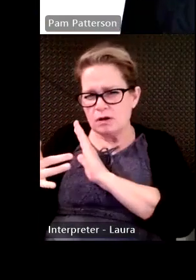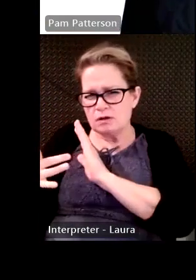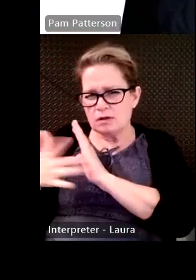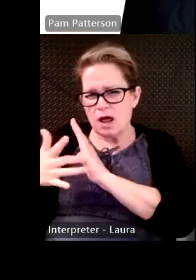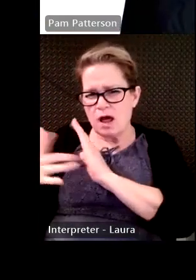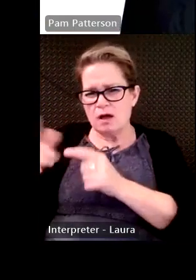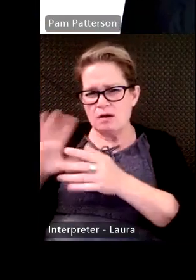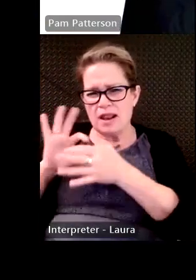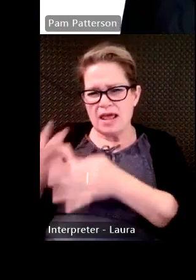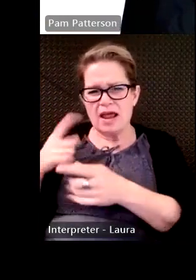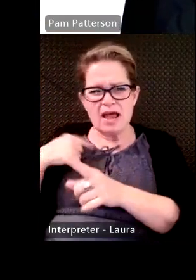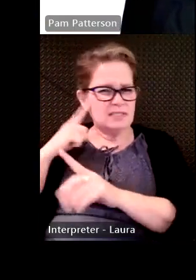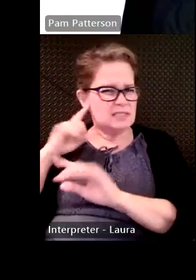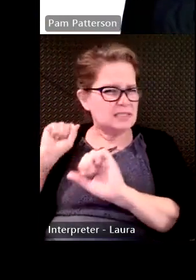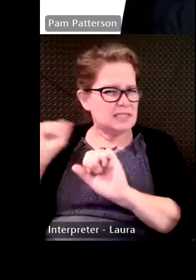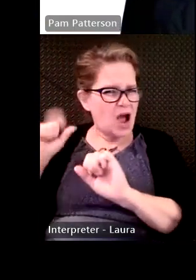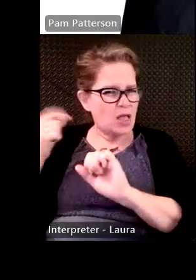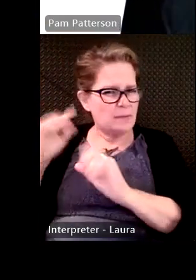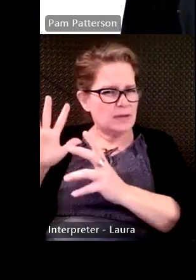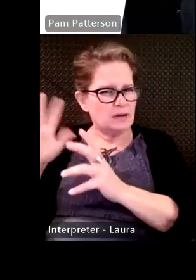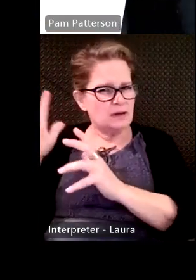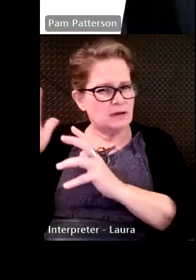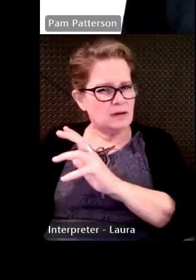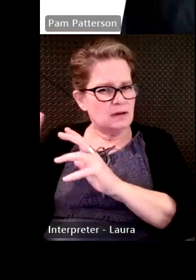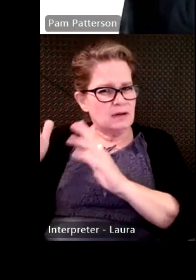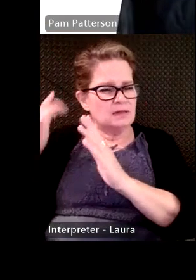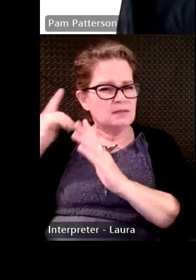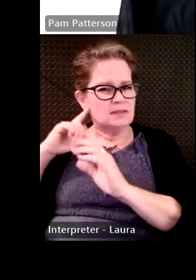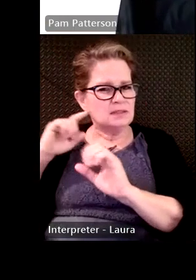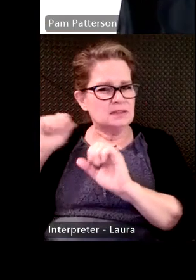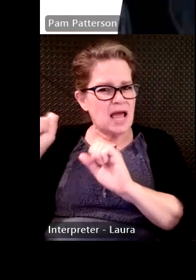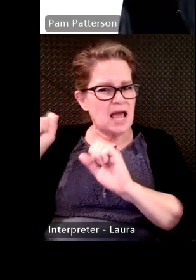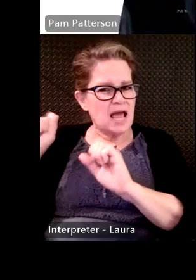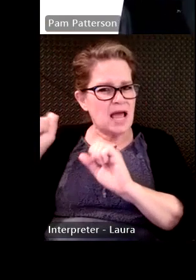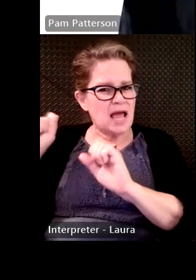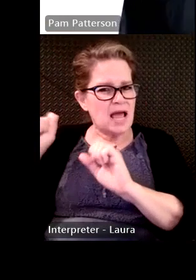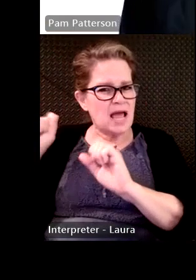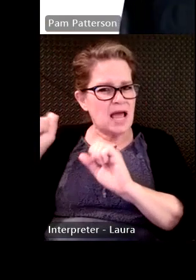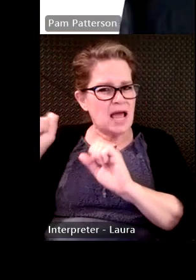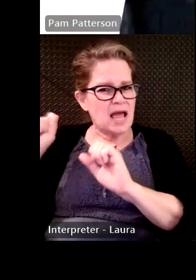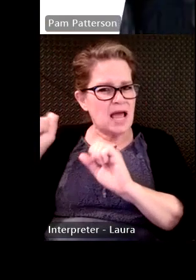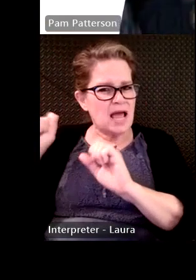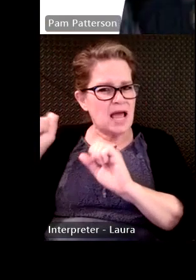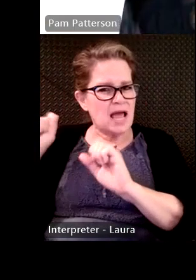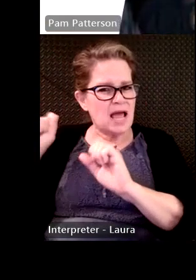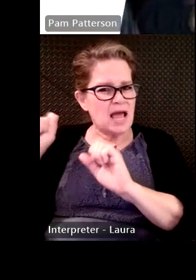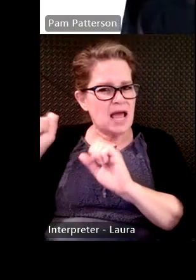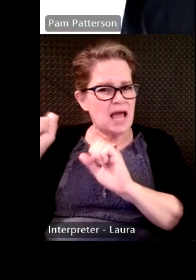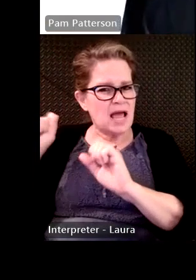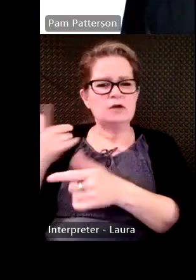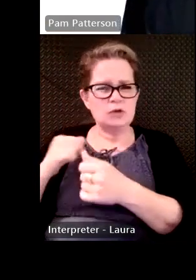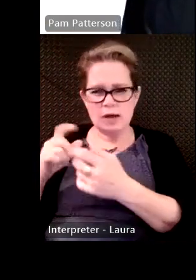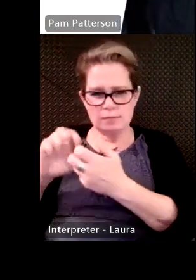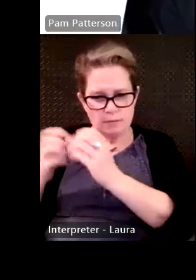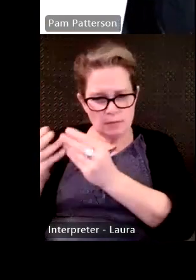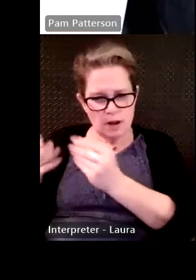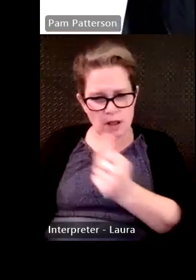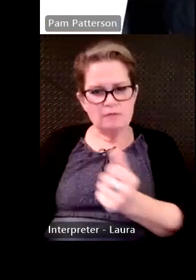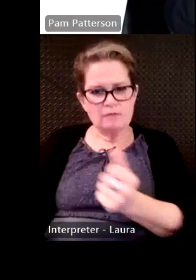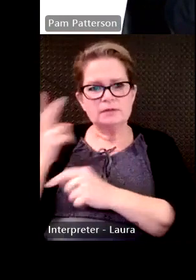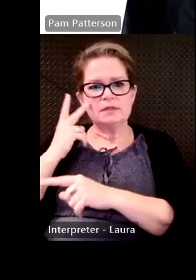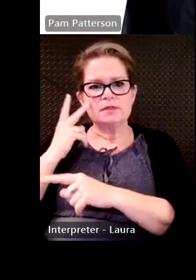that, and we'll try and work on the video side too, because I think we're just getting a part of Pam's face there. I also want to